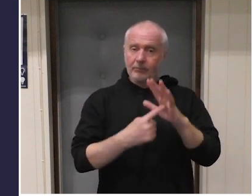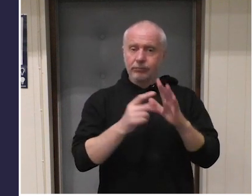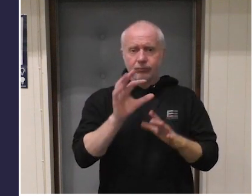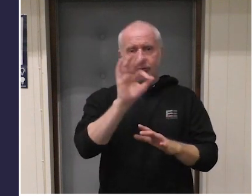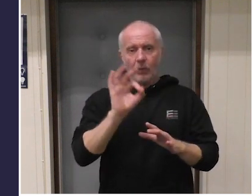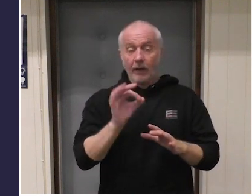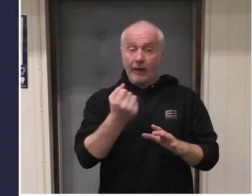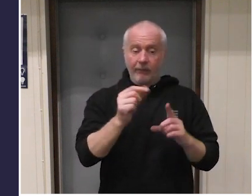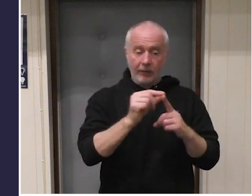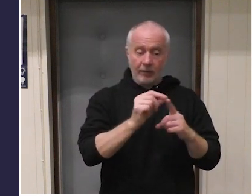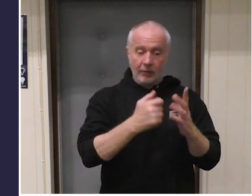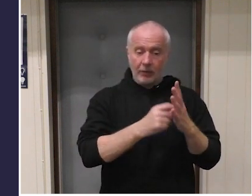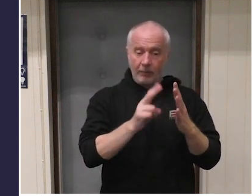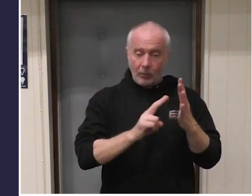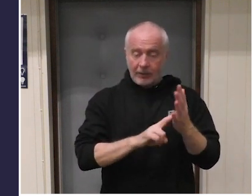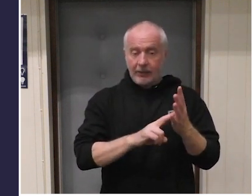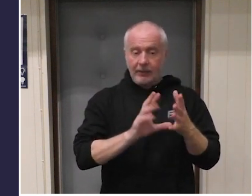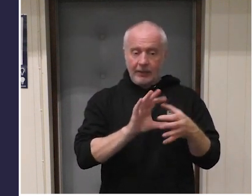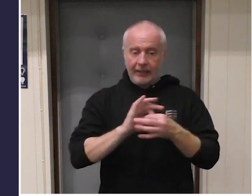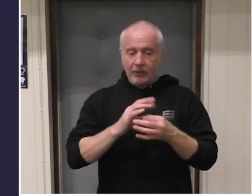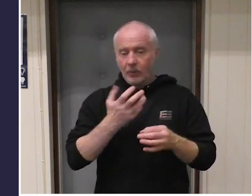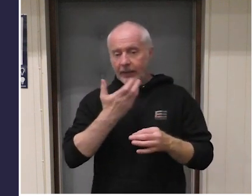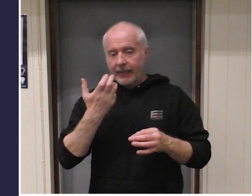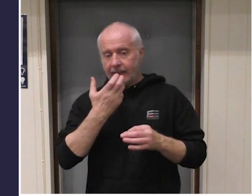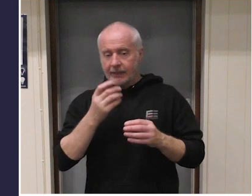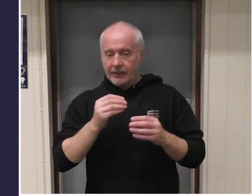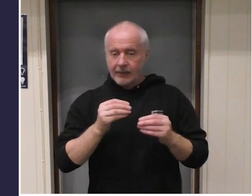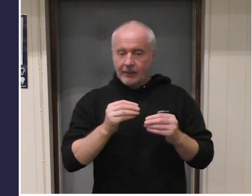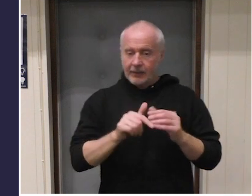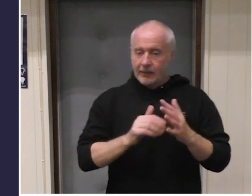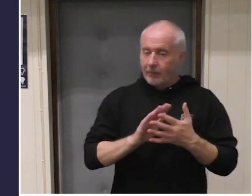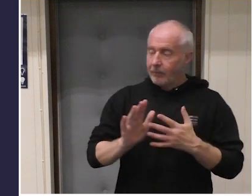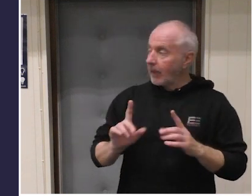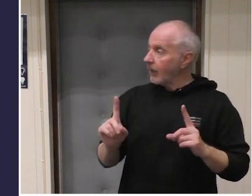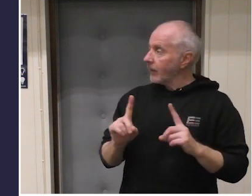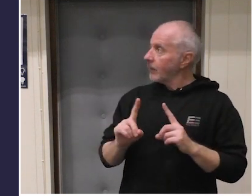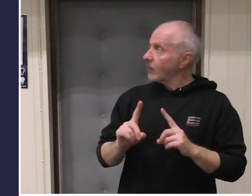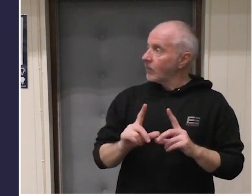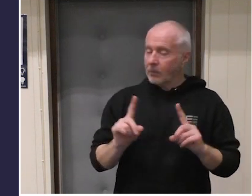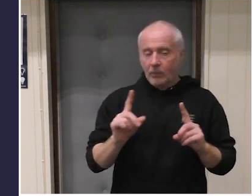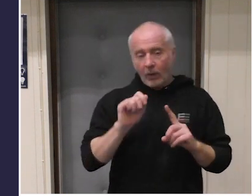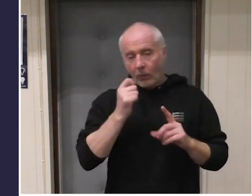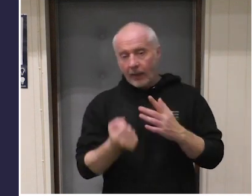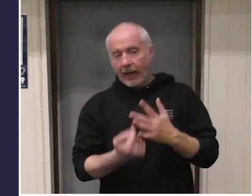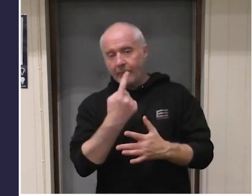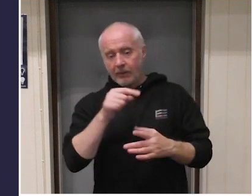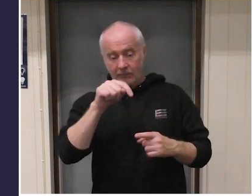and it's connected to a heat bath, it's fluctuating, what's the most likely conformation of this protein going to